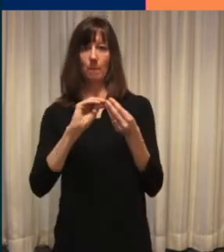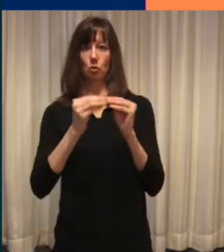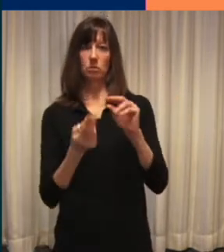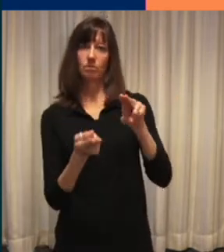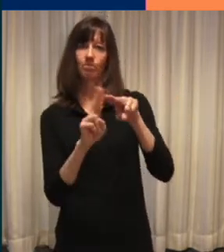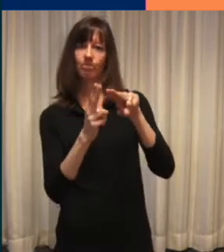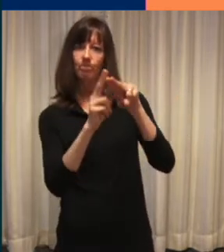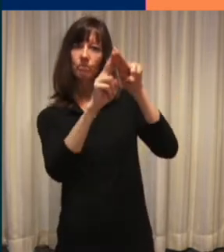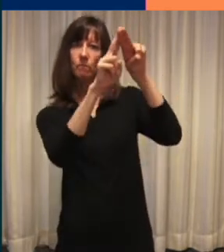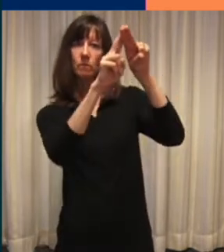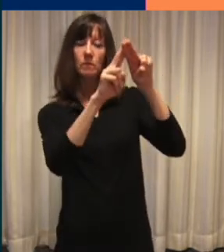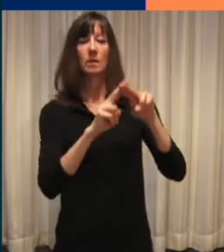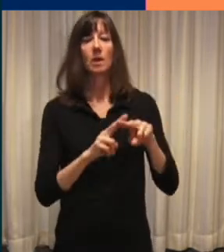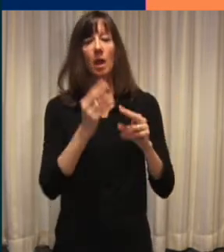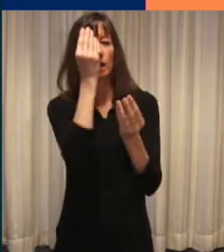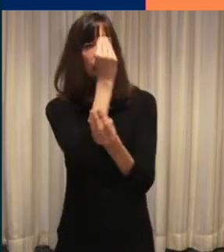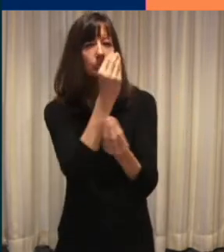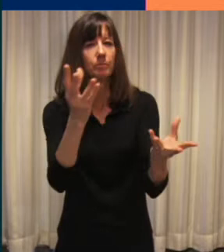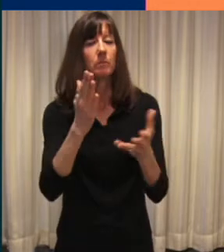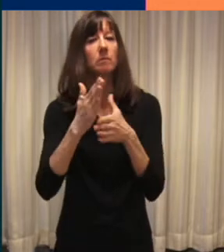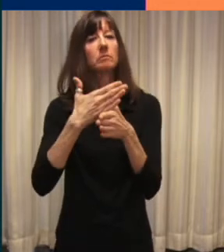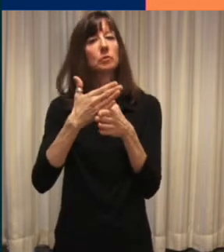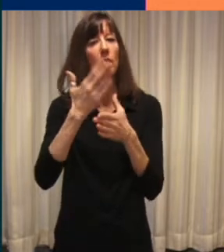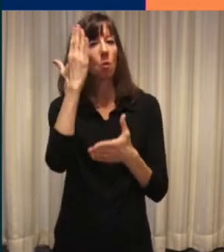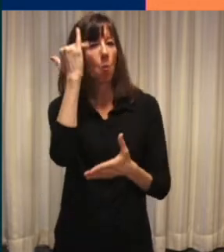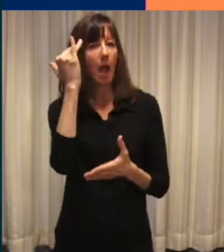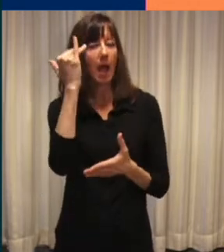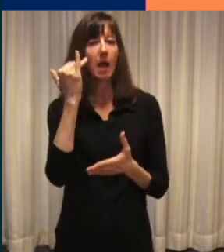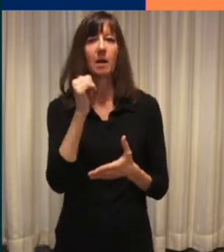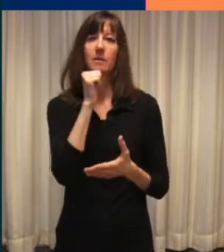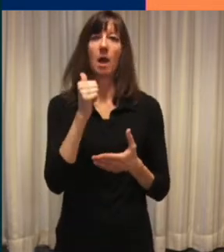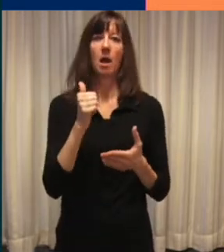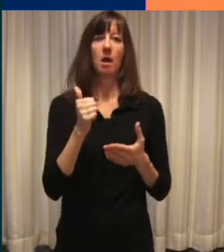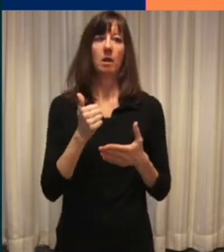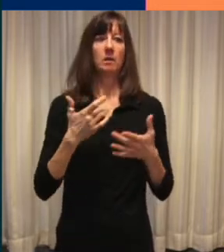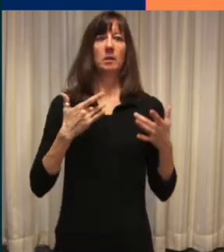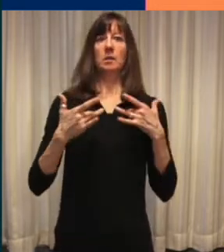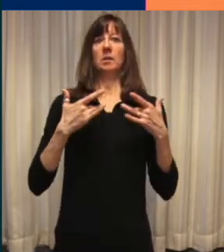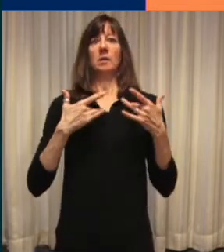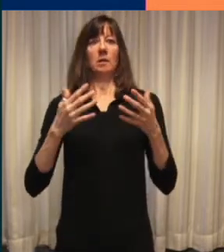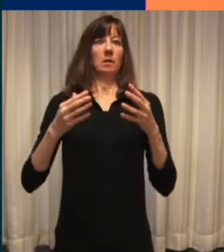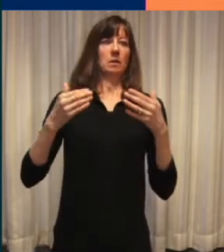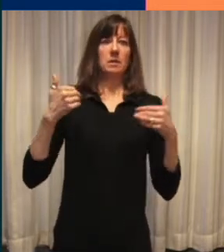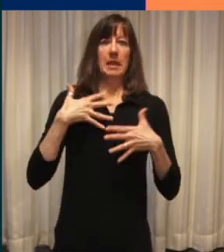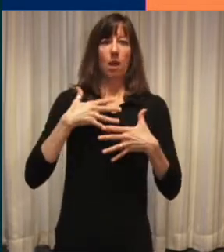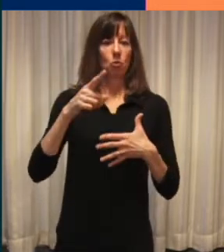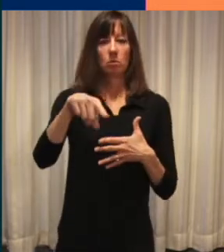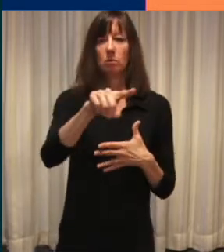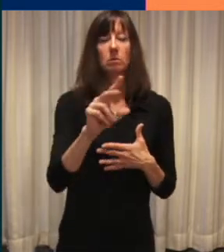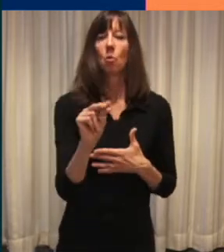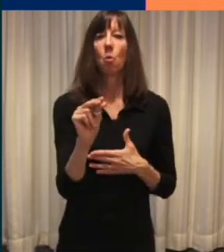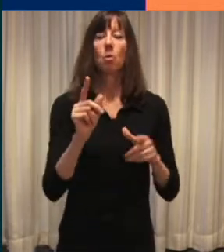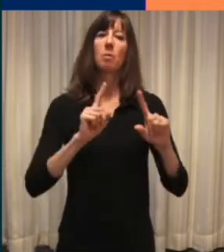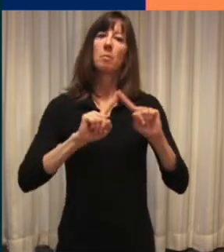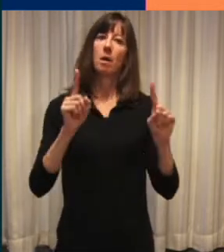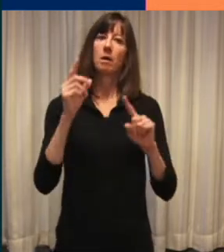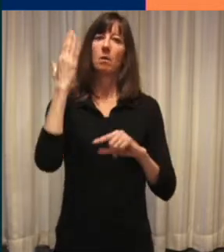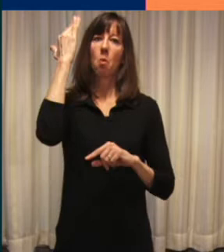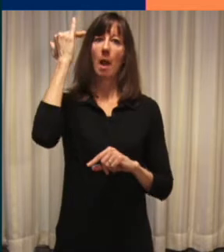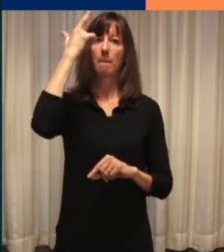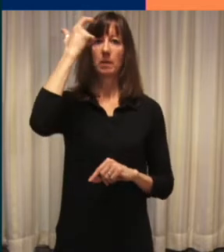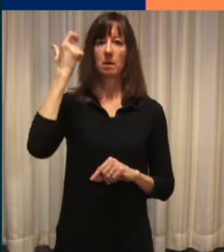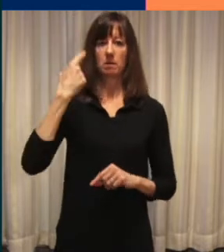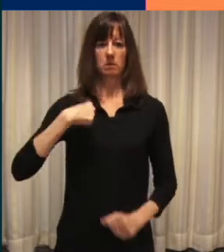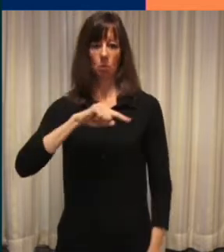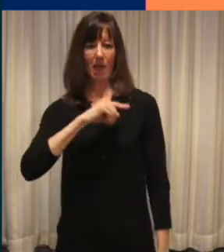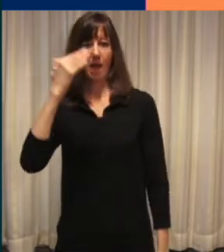create fear or panic, but to say that we understand and are projecting. We have our, the best estimate we can of the